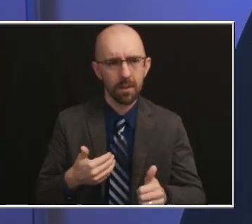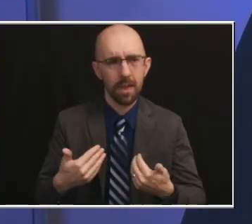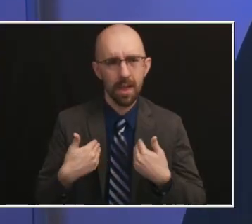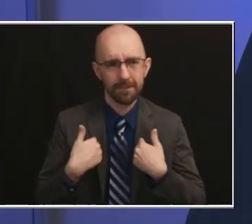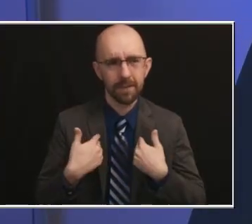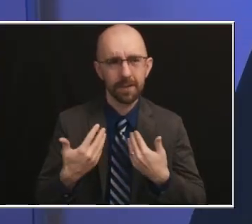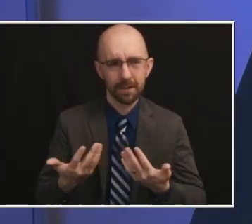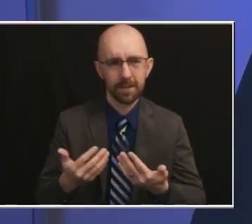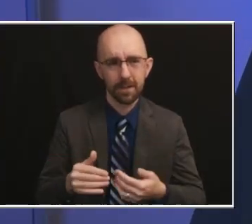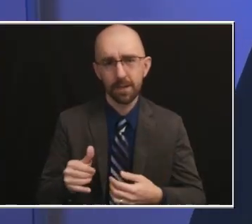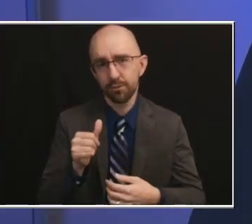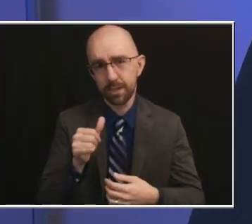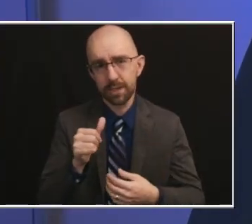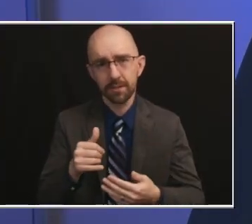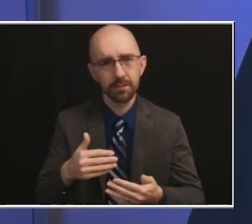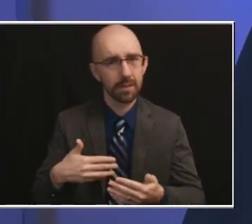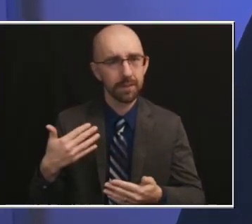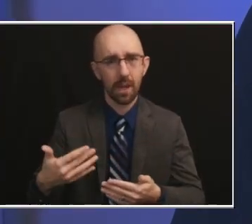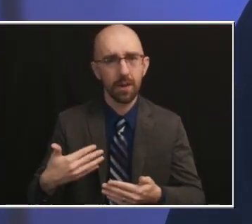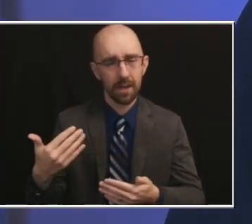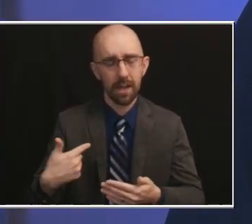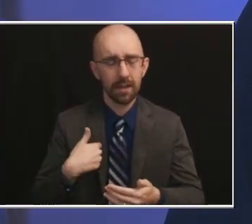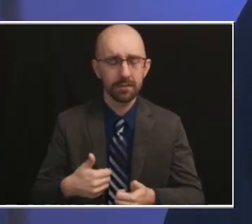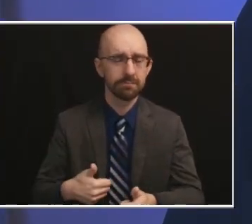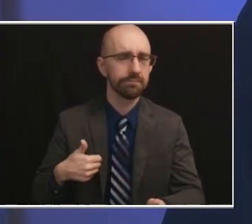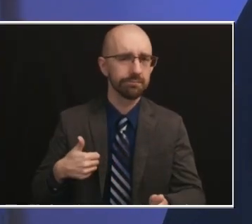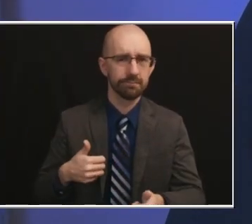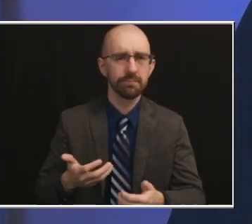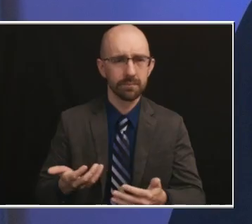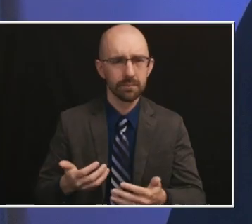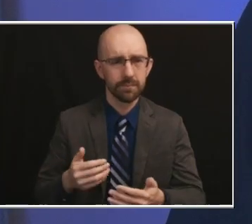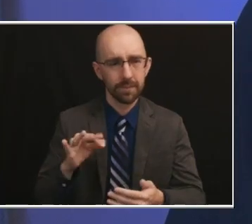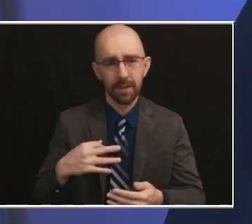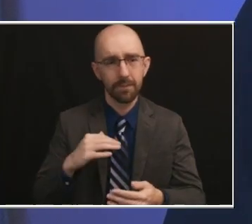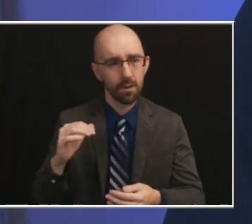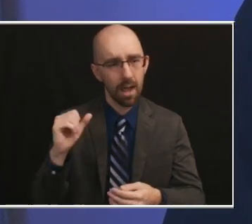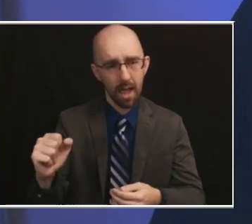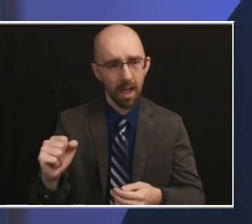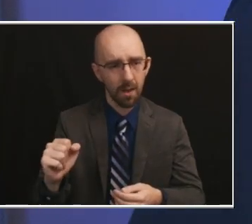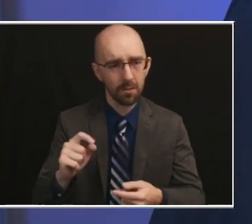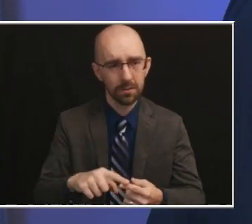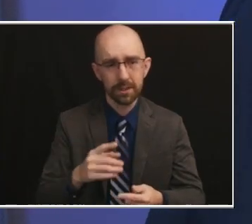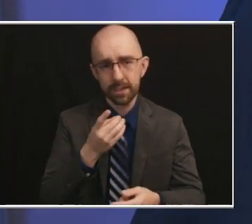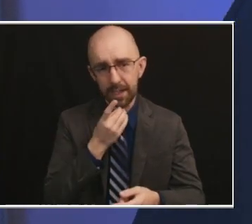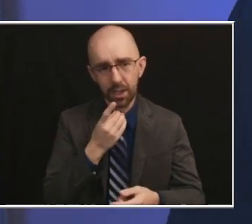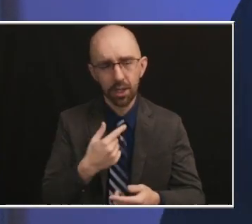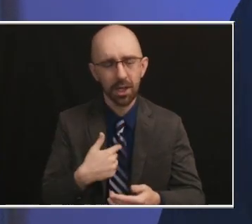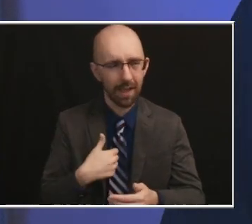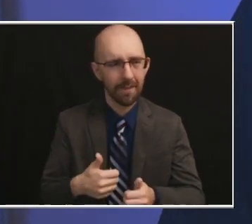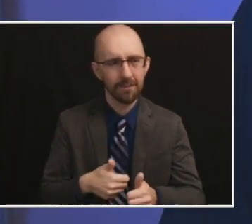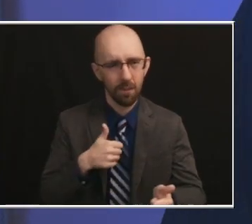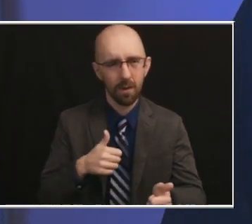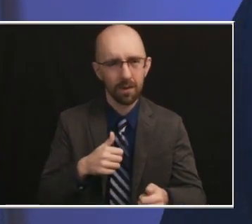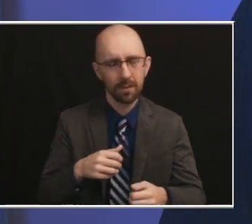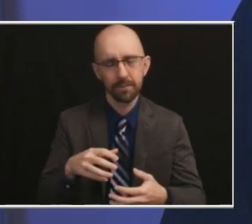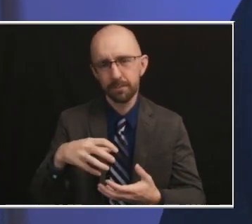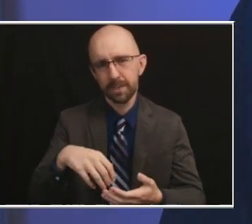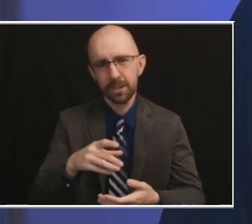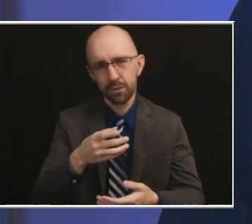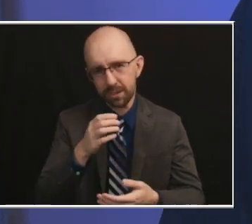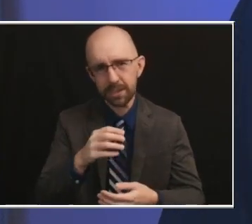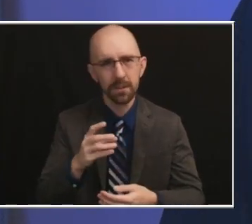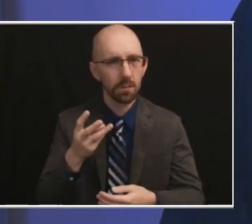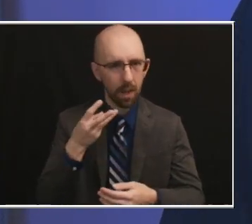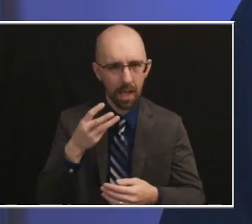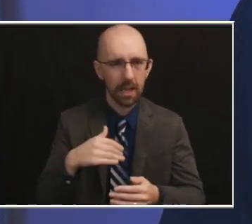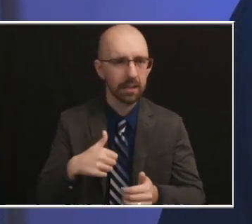drink every now and then. With if I'm going out to dinner, I avoid cocktails or wine or anything because alcohol